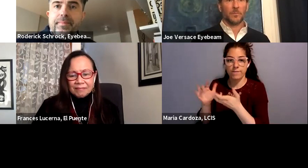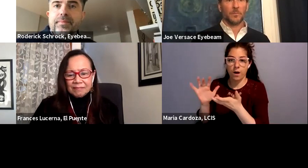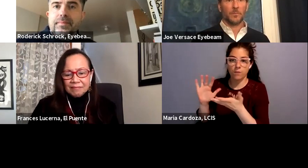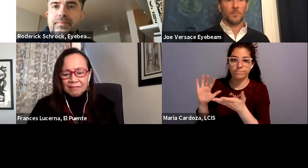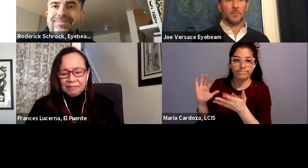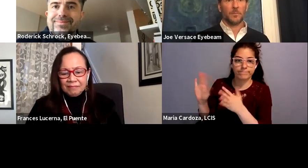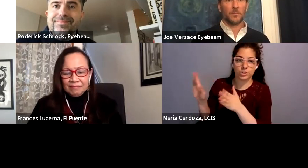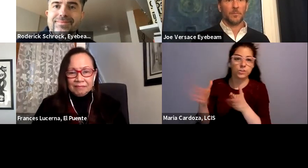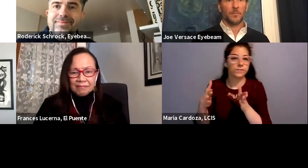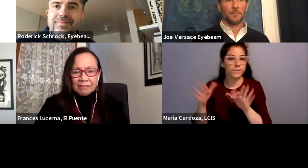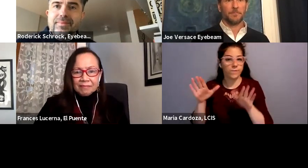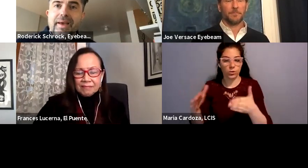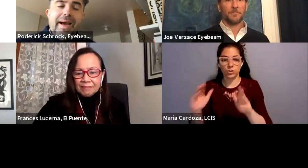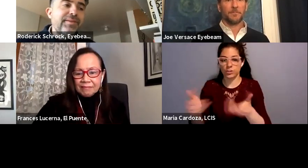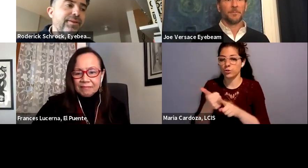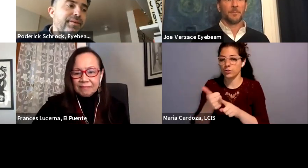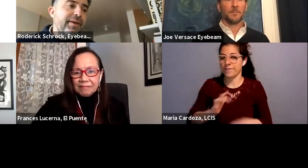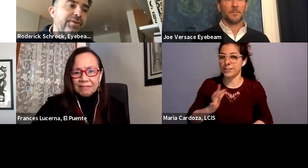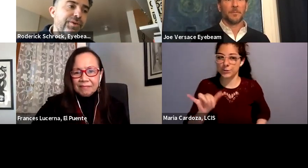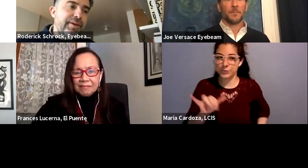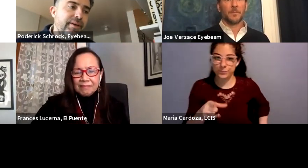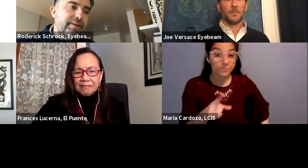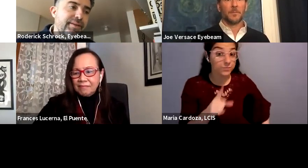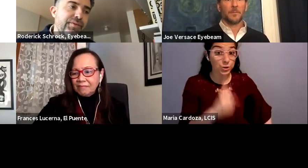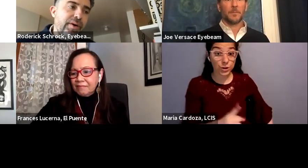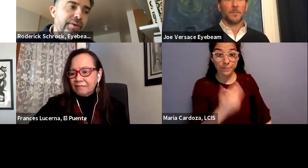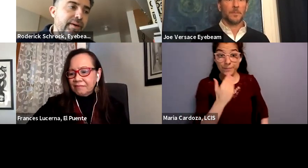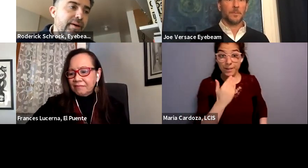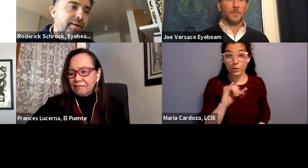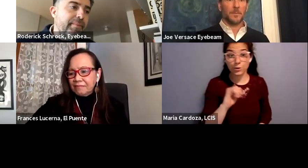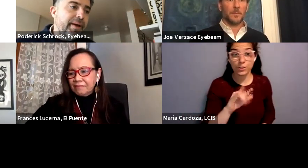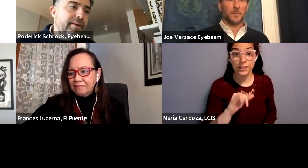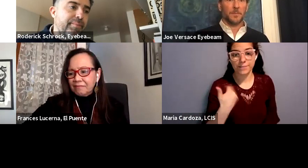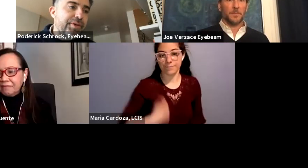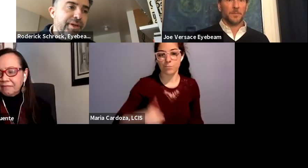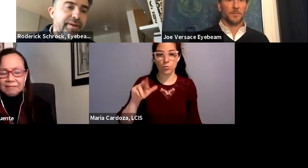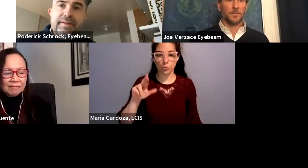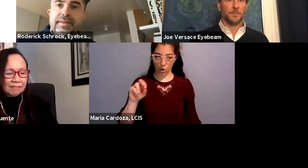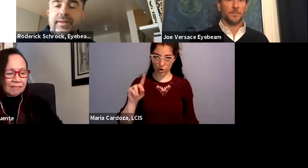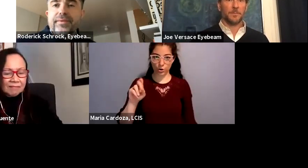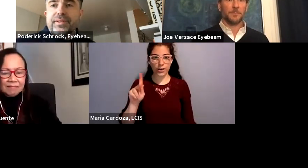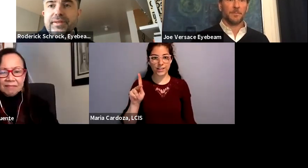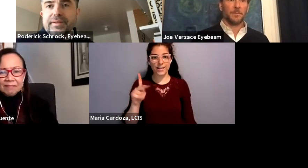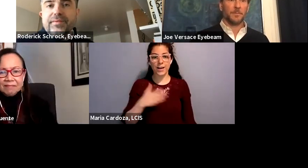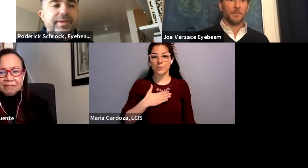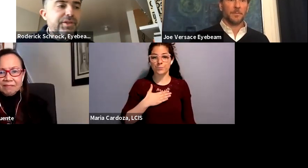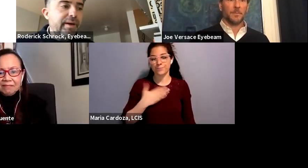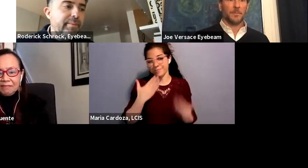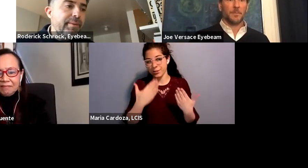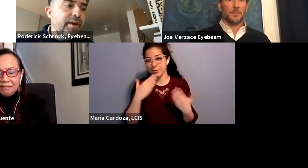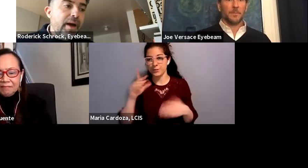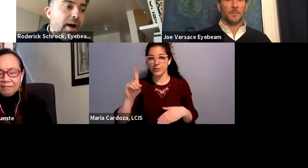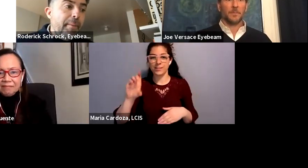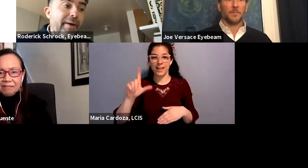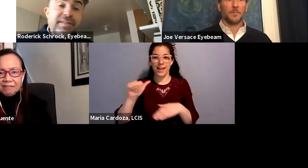by introducing yourself visually. Absolutely. Thank you, Judy. This is Roderick, and I appreciate DCLA for extending this invitation